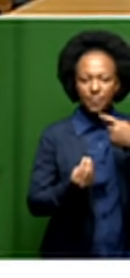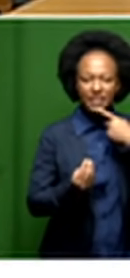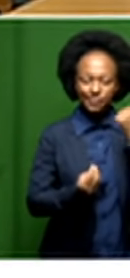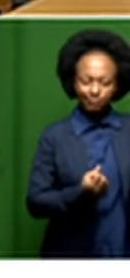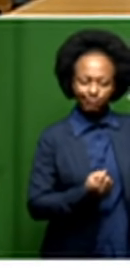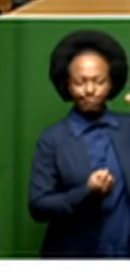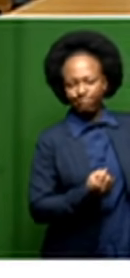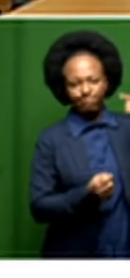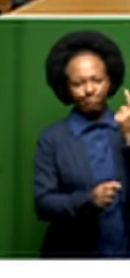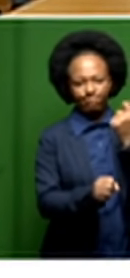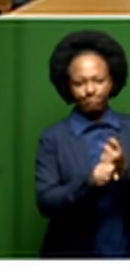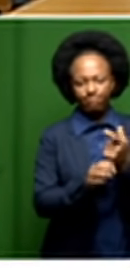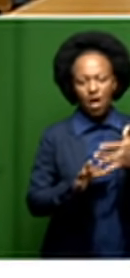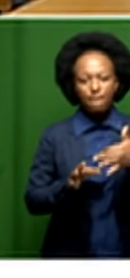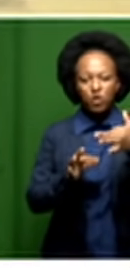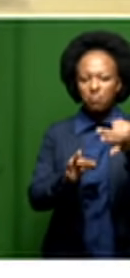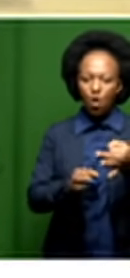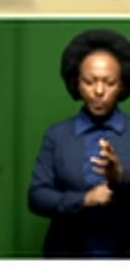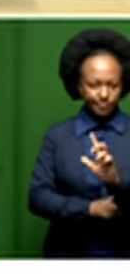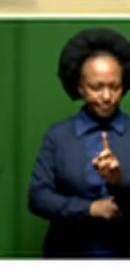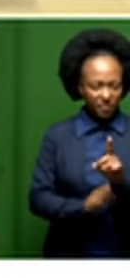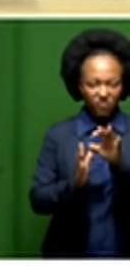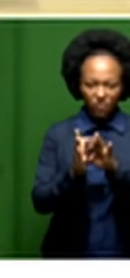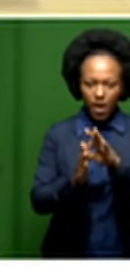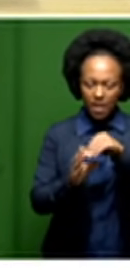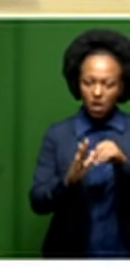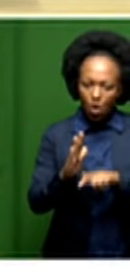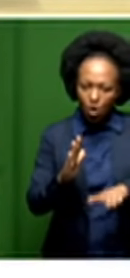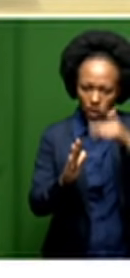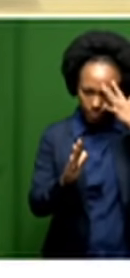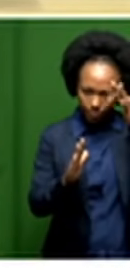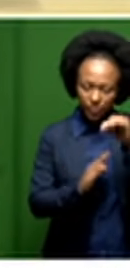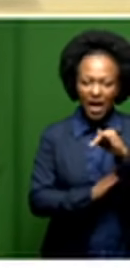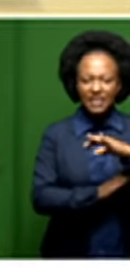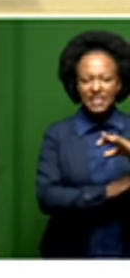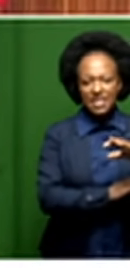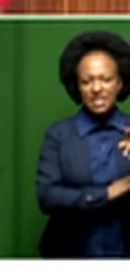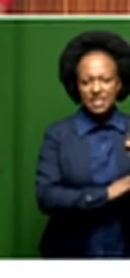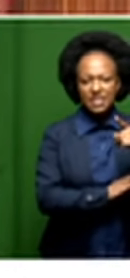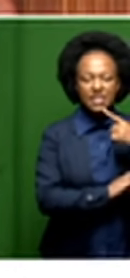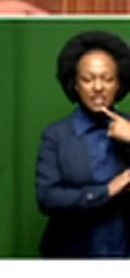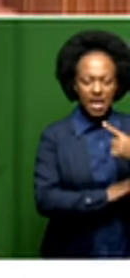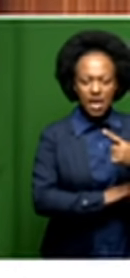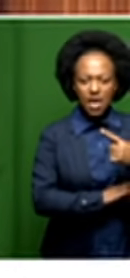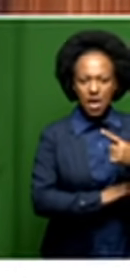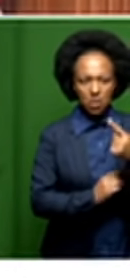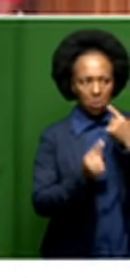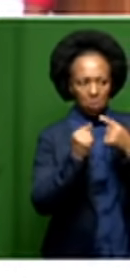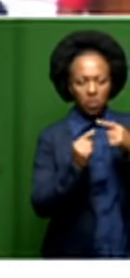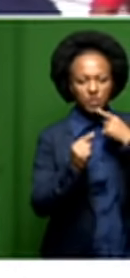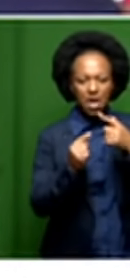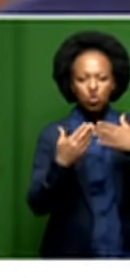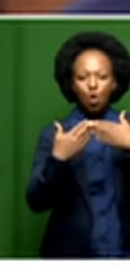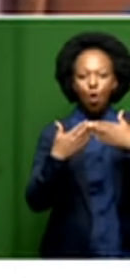reject its application for a postponement of this year's local government elections. The IEC also denied the accusations that it was reopening